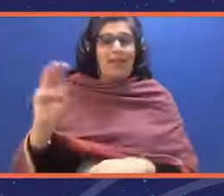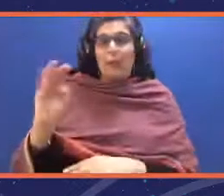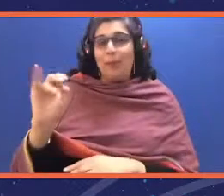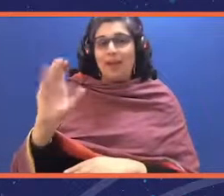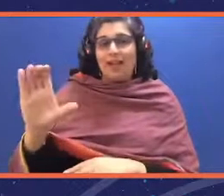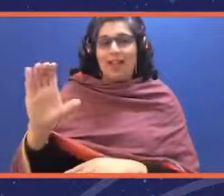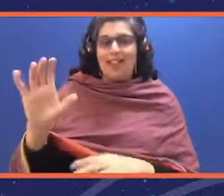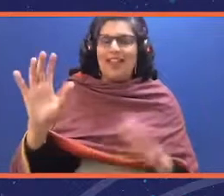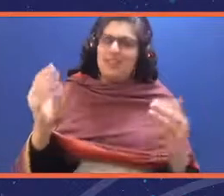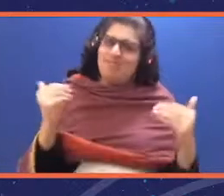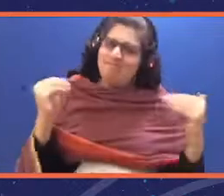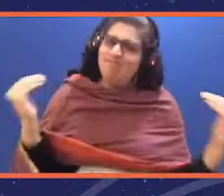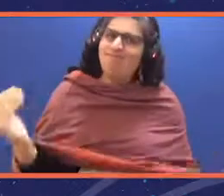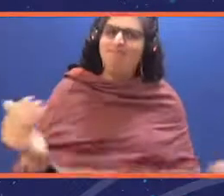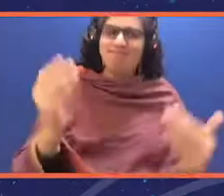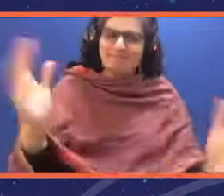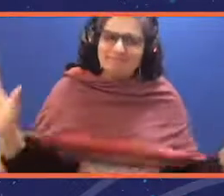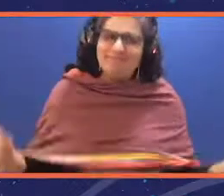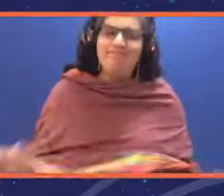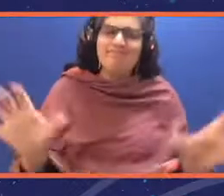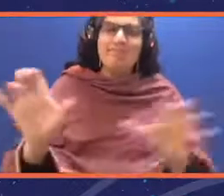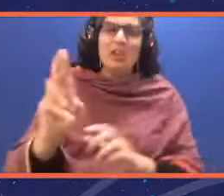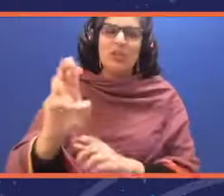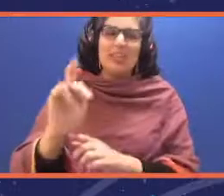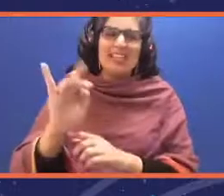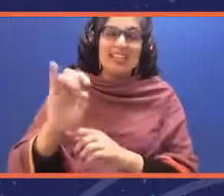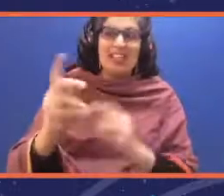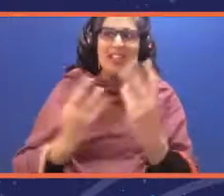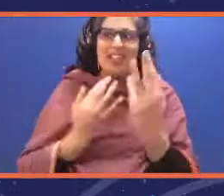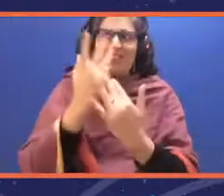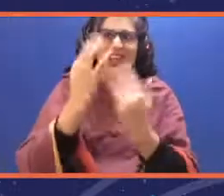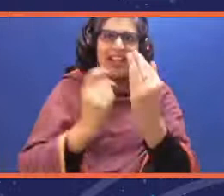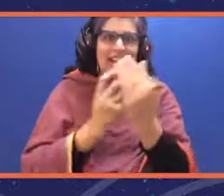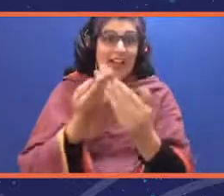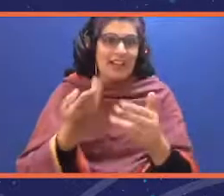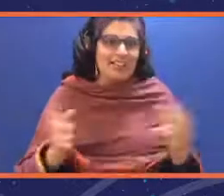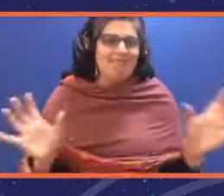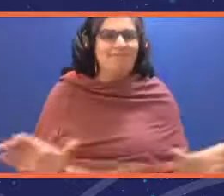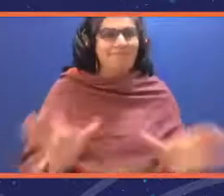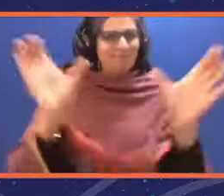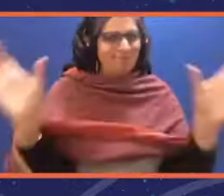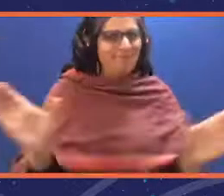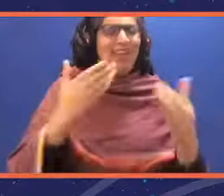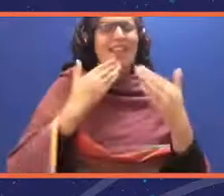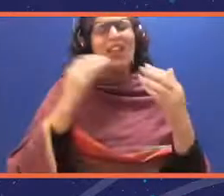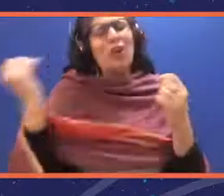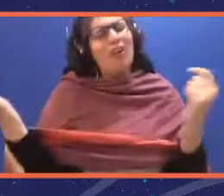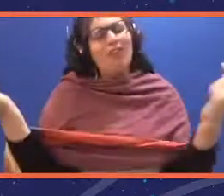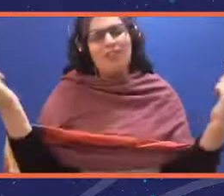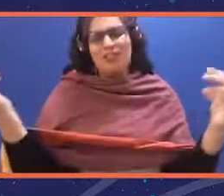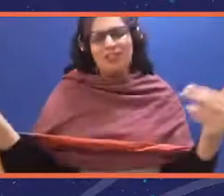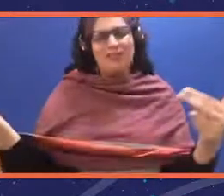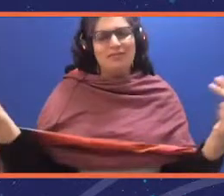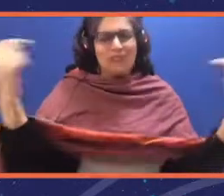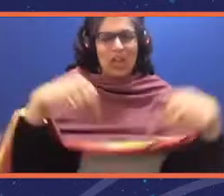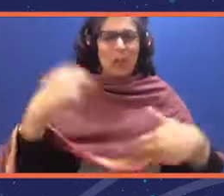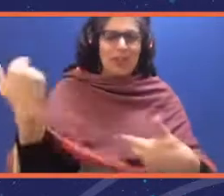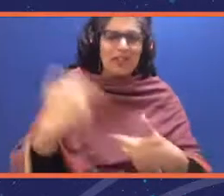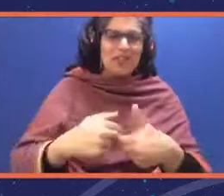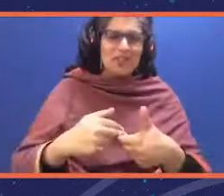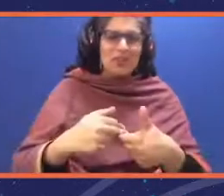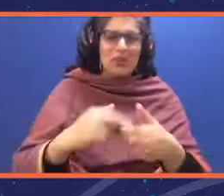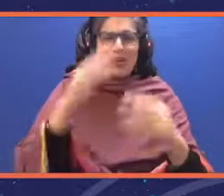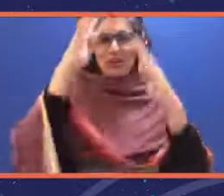that fire and let's move on. Thank you so much, y'all, for coming and attending this Resist and Build Creative Wildfire Artist